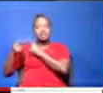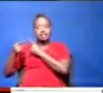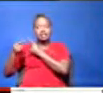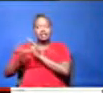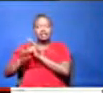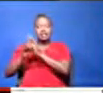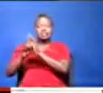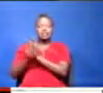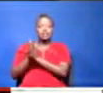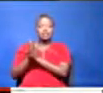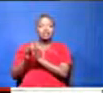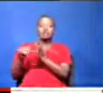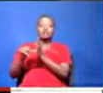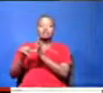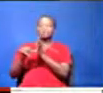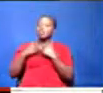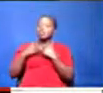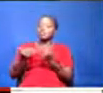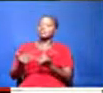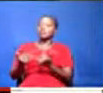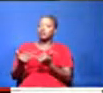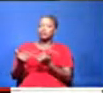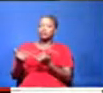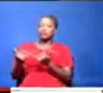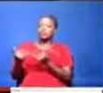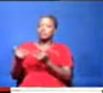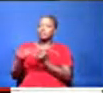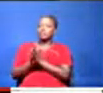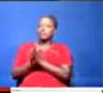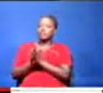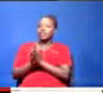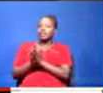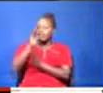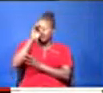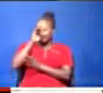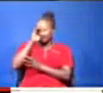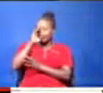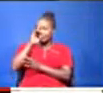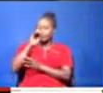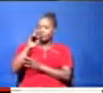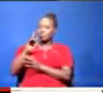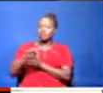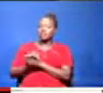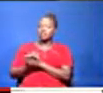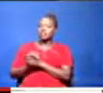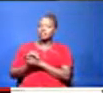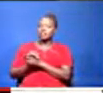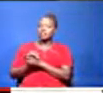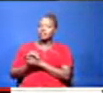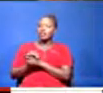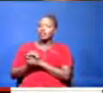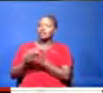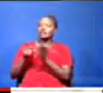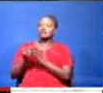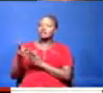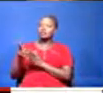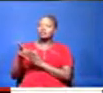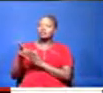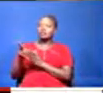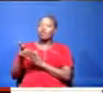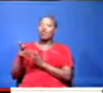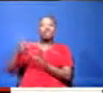crisis we are in right now, it's a serious crisis. You can see the way the cost of crude or